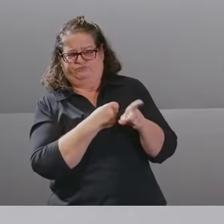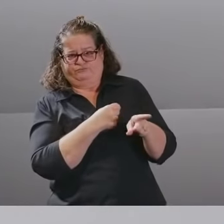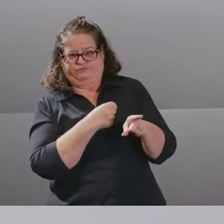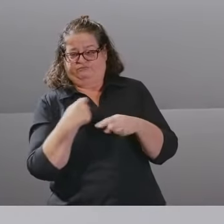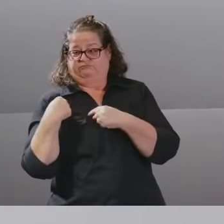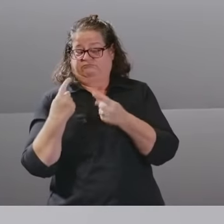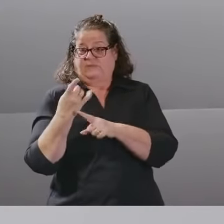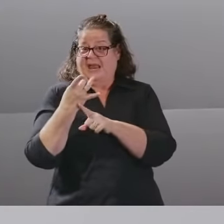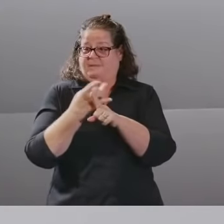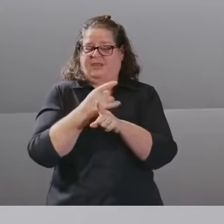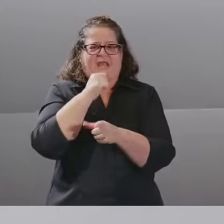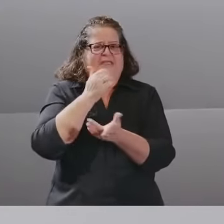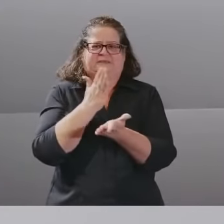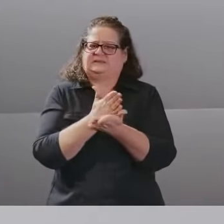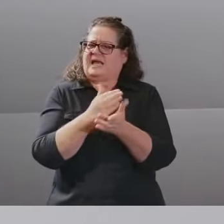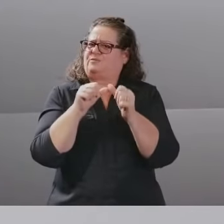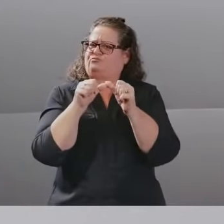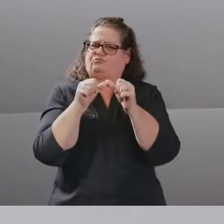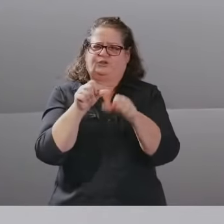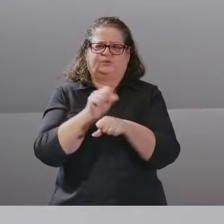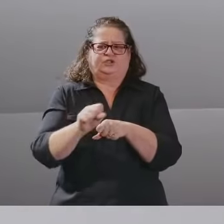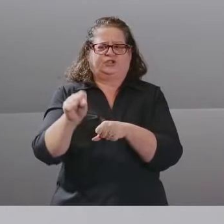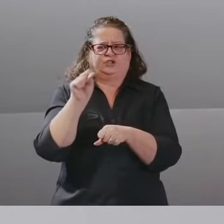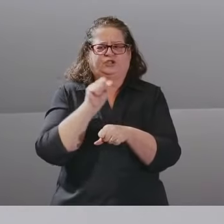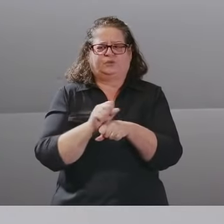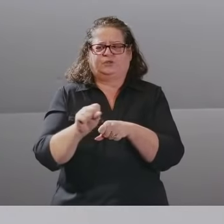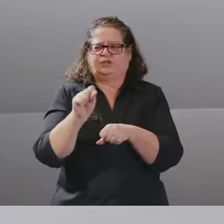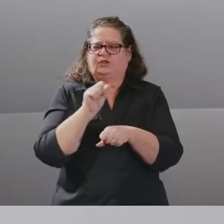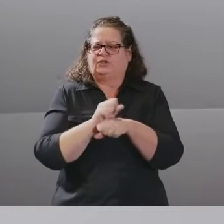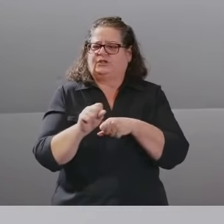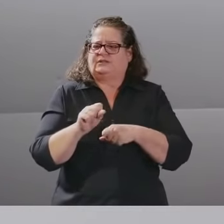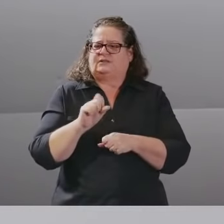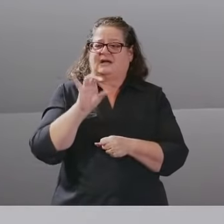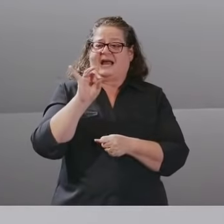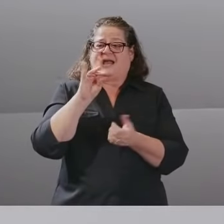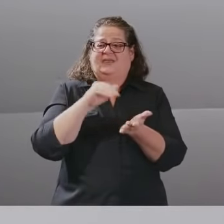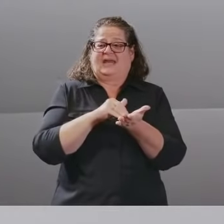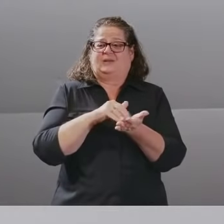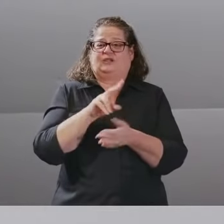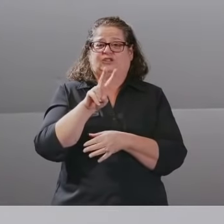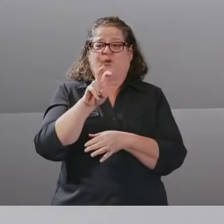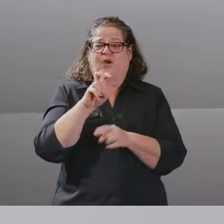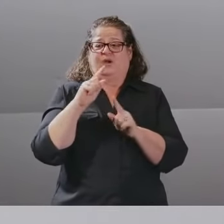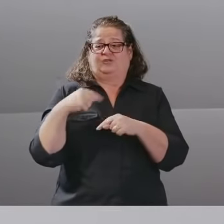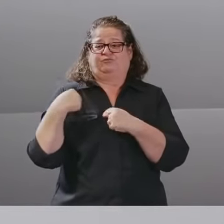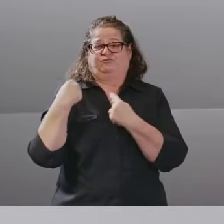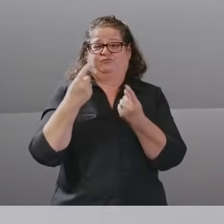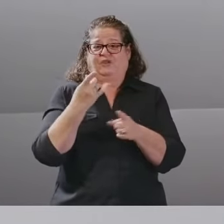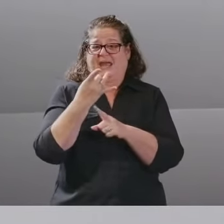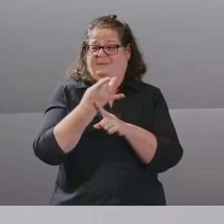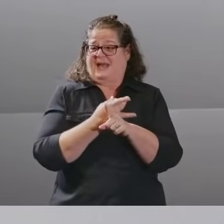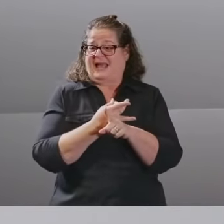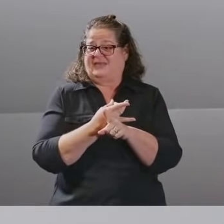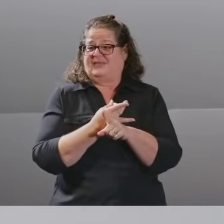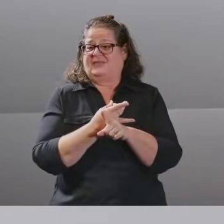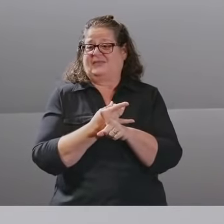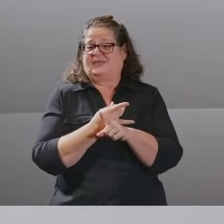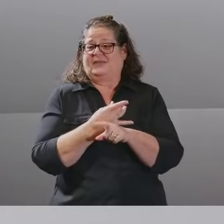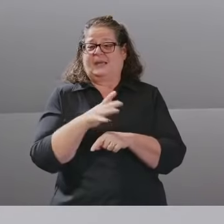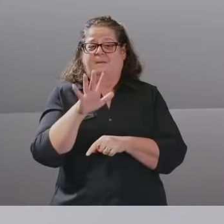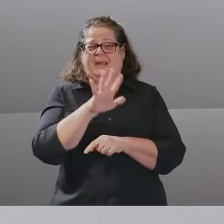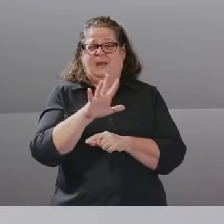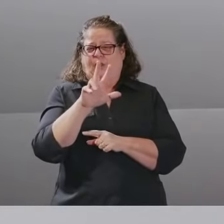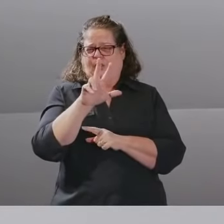of the 8,200 of us that serve, over that 8-month period of time, we have about a 3% infection rate for